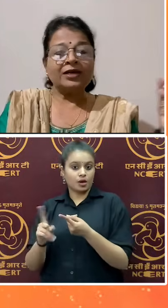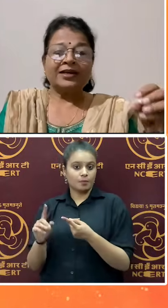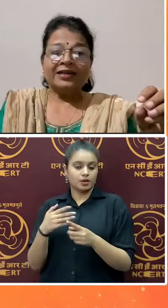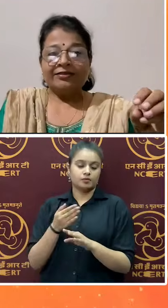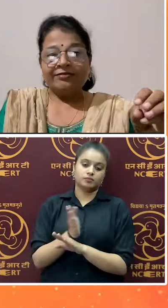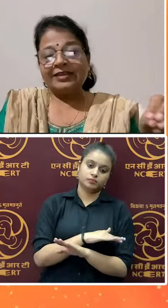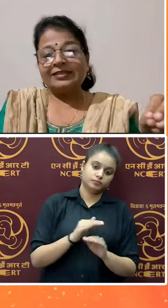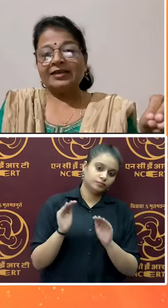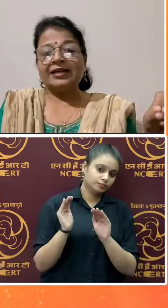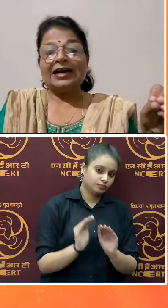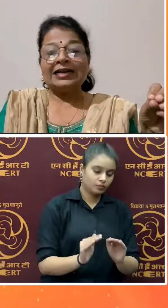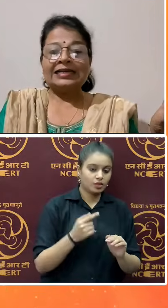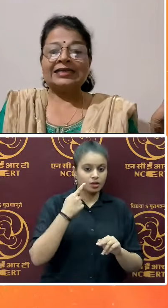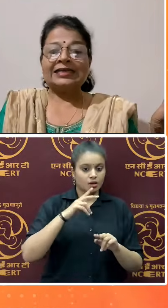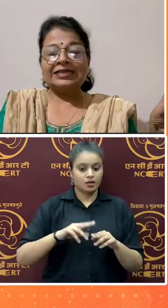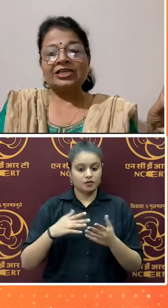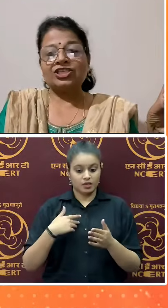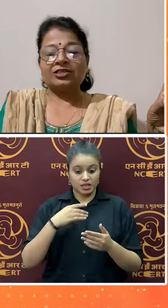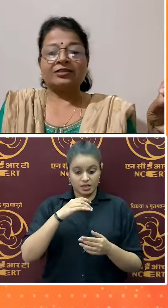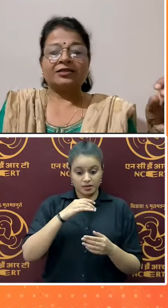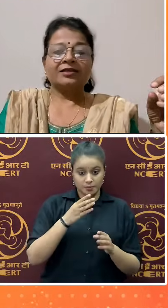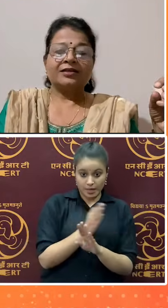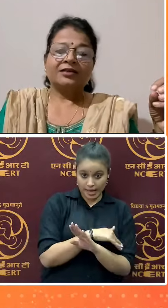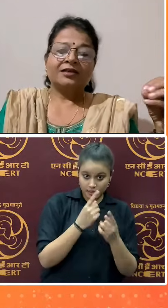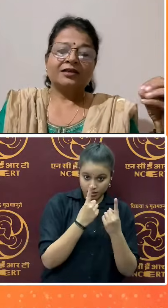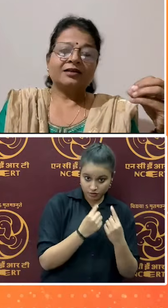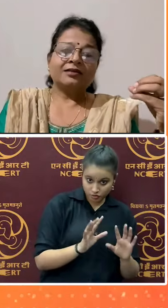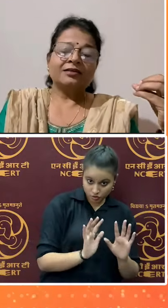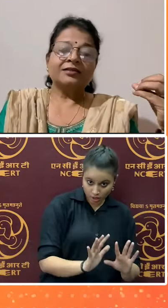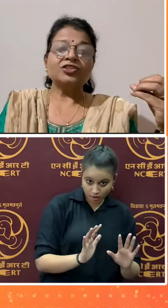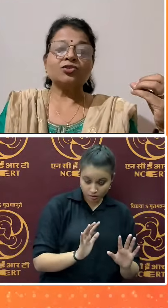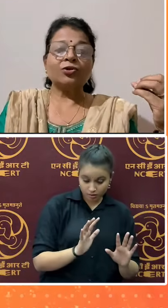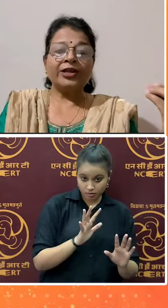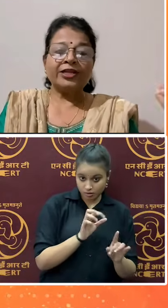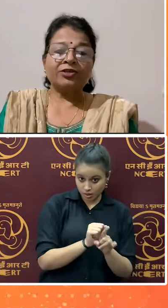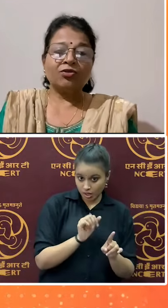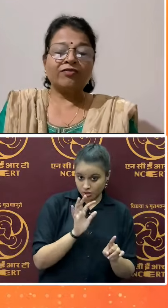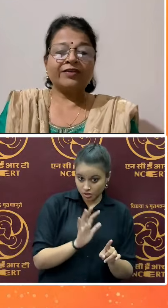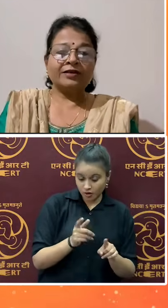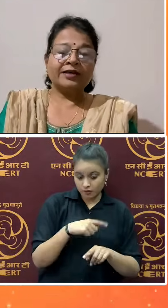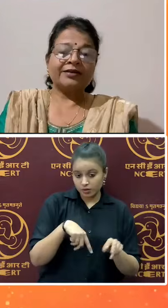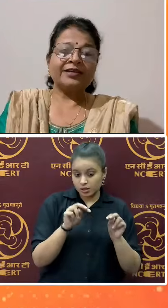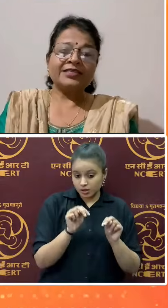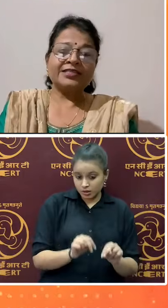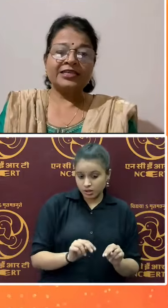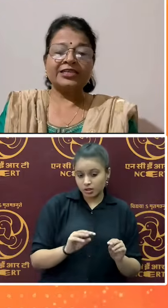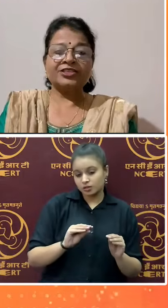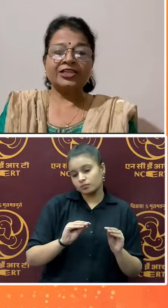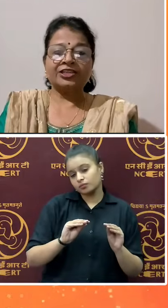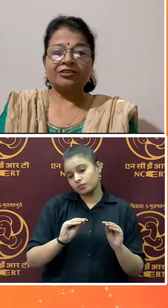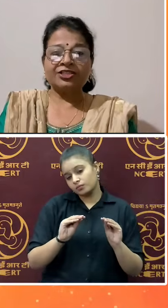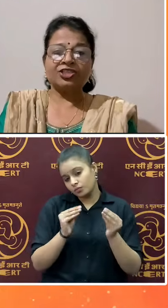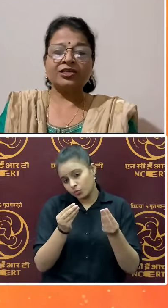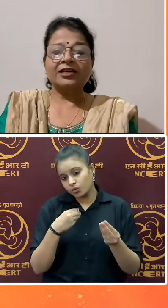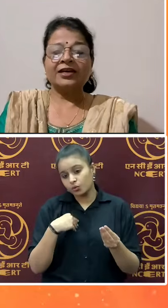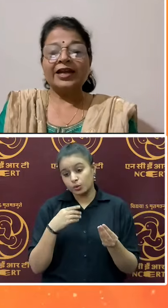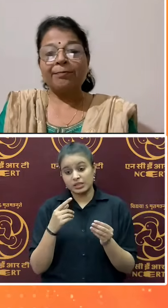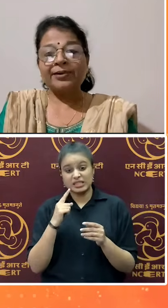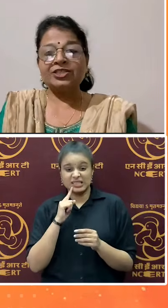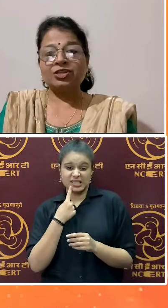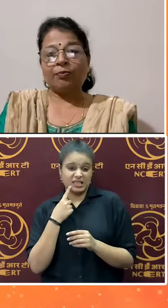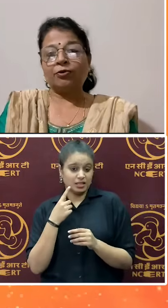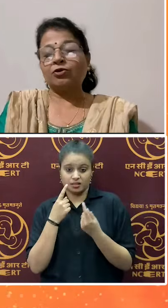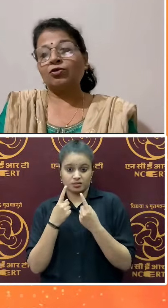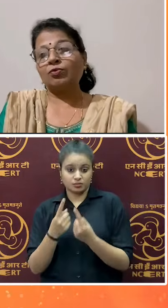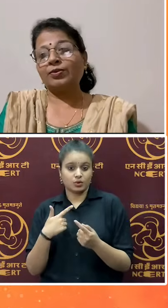told, when there is an early indication, there is no need to go for a very serious intervention. A